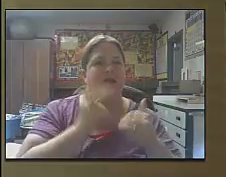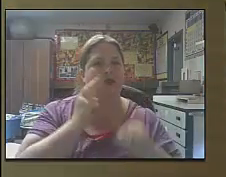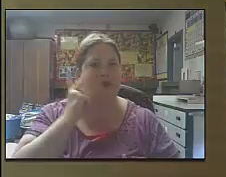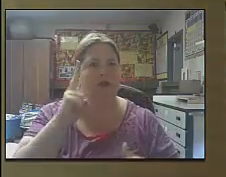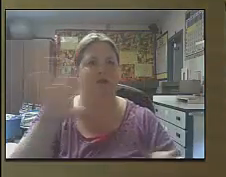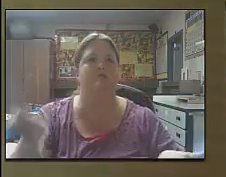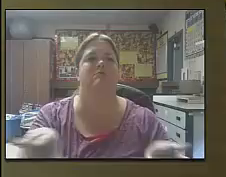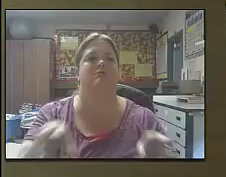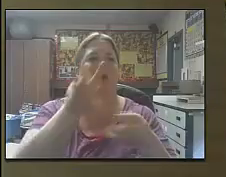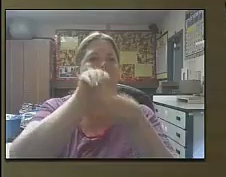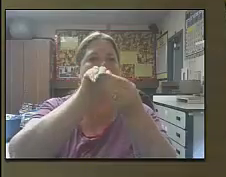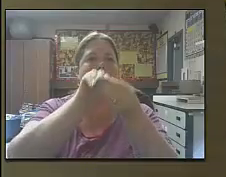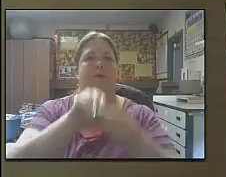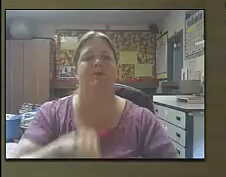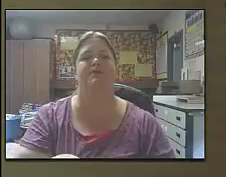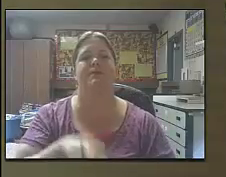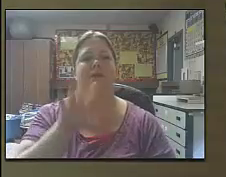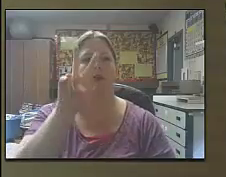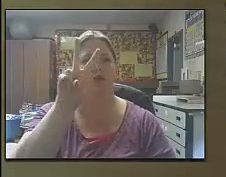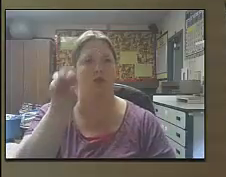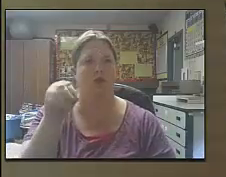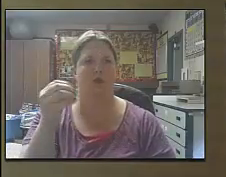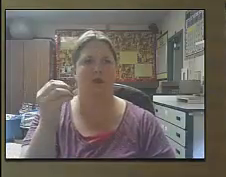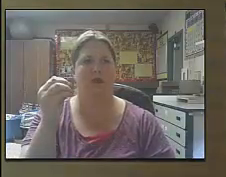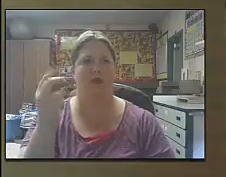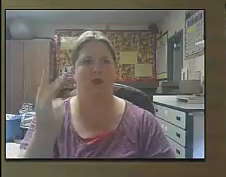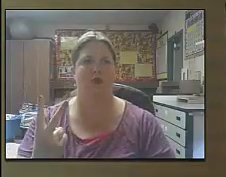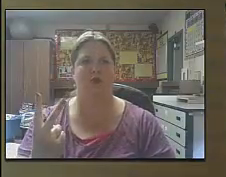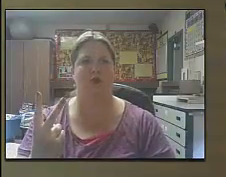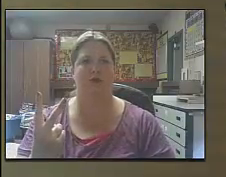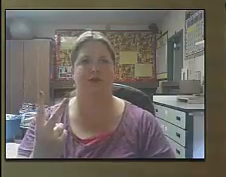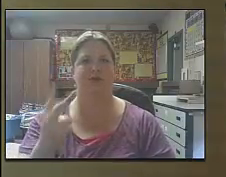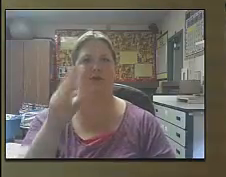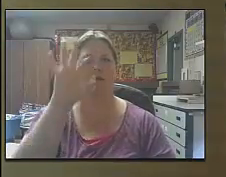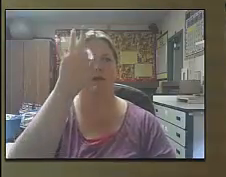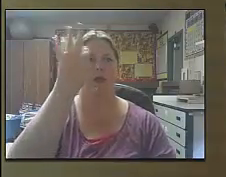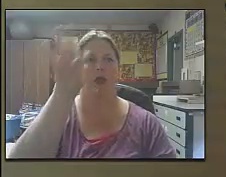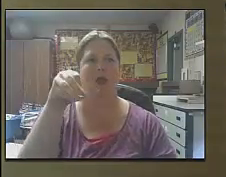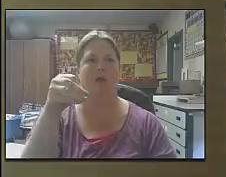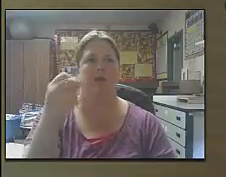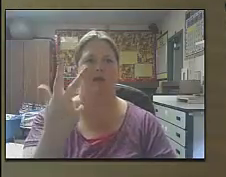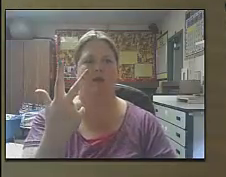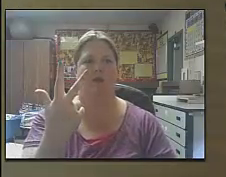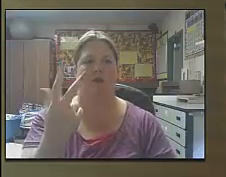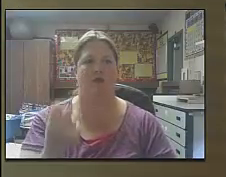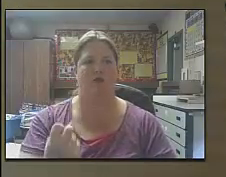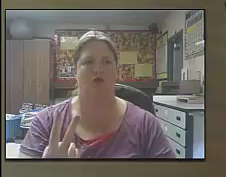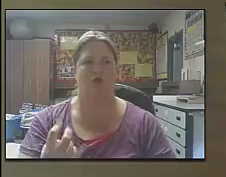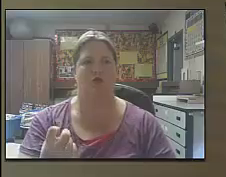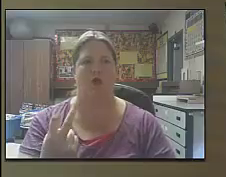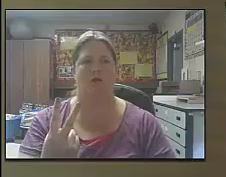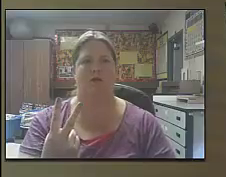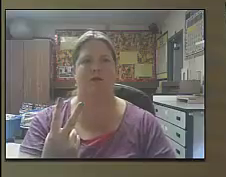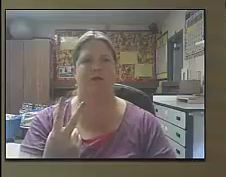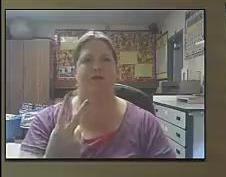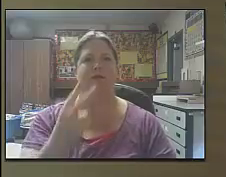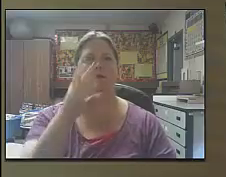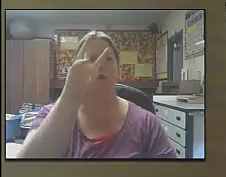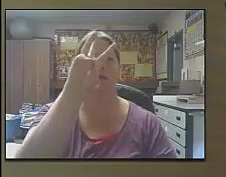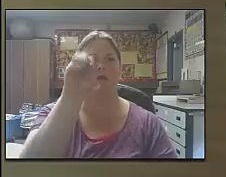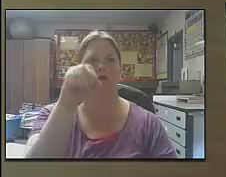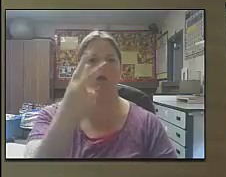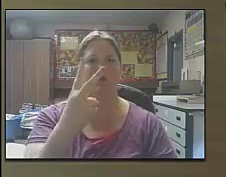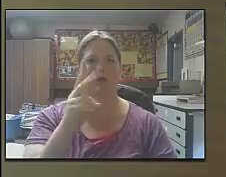up. 2 plus 0 is 2. 9 plus 3 is 12. 6 plus 2 is